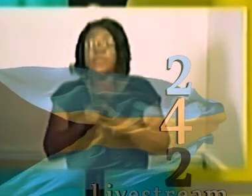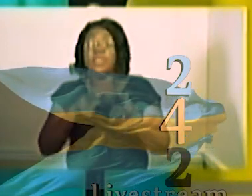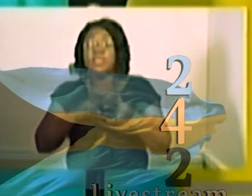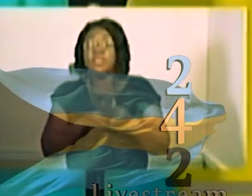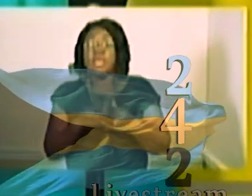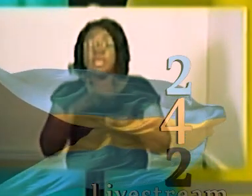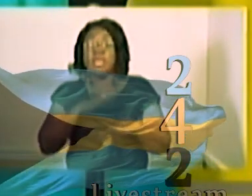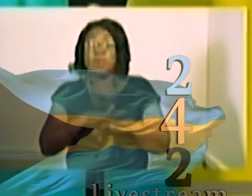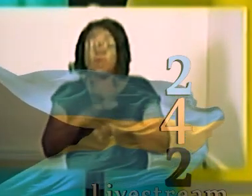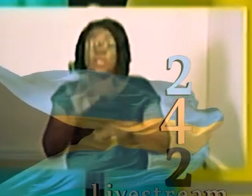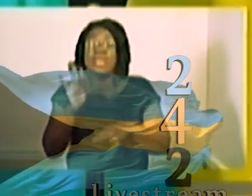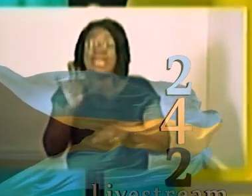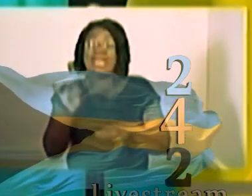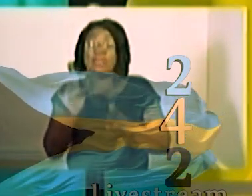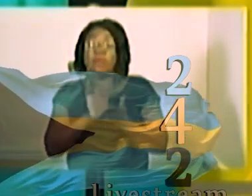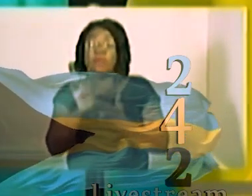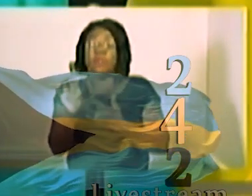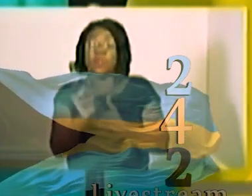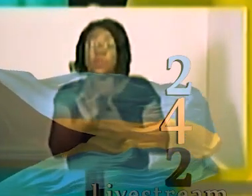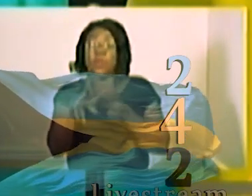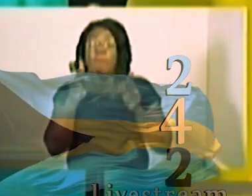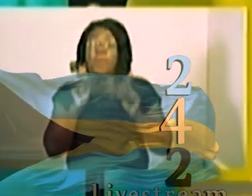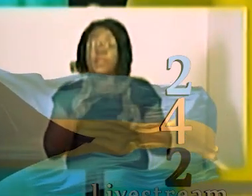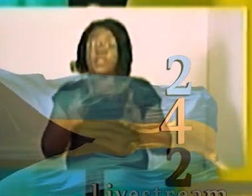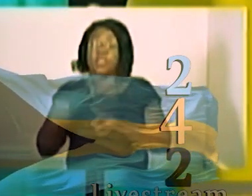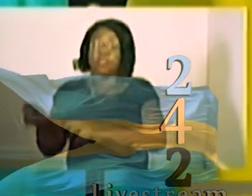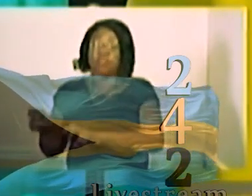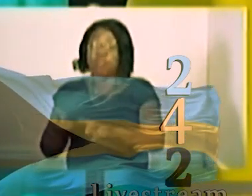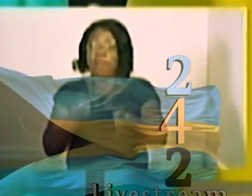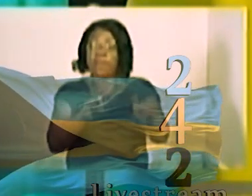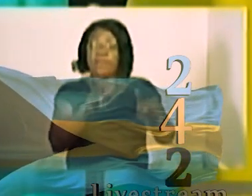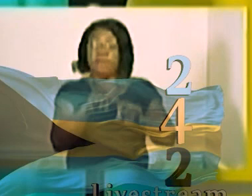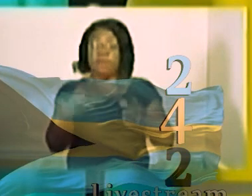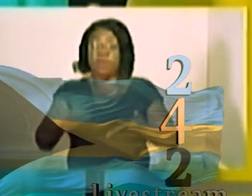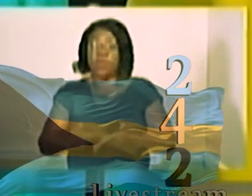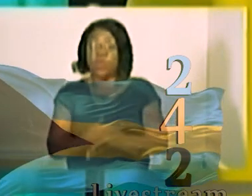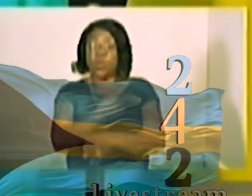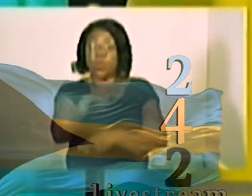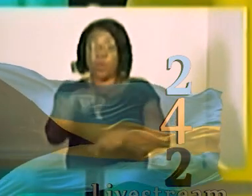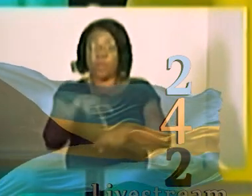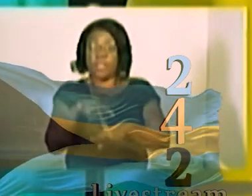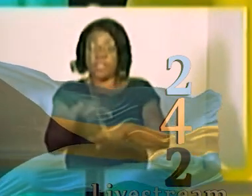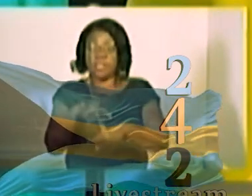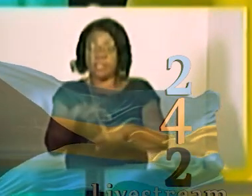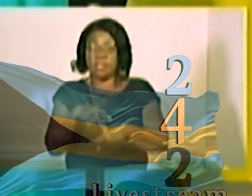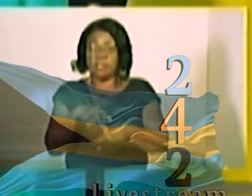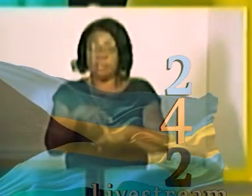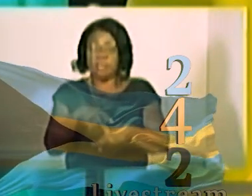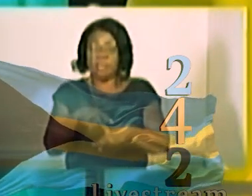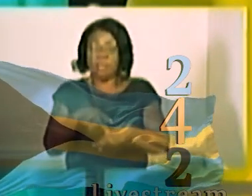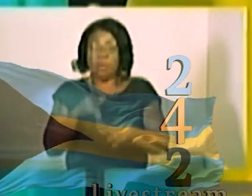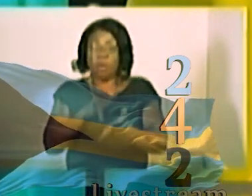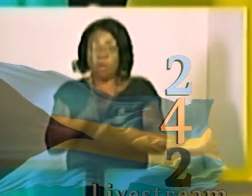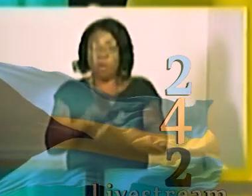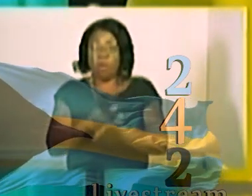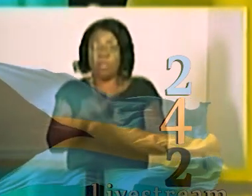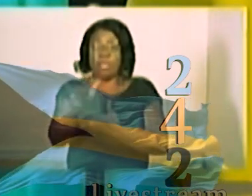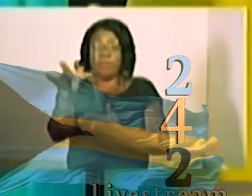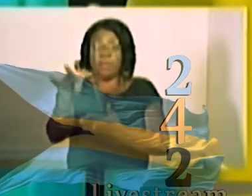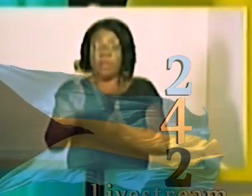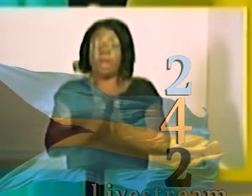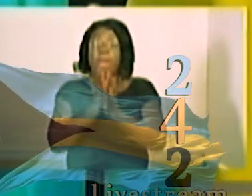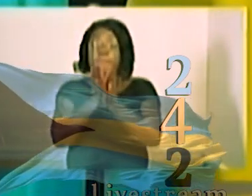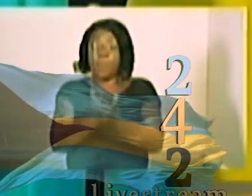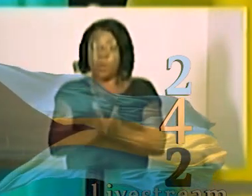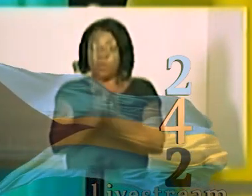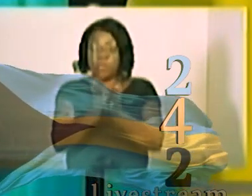Effective the 8th of June, persons traveling from New Providence by aircraft, mail boat,